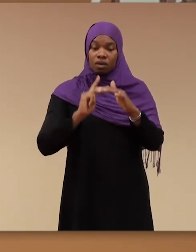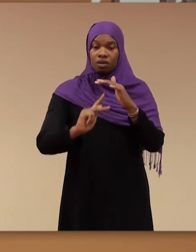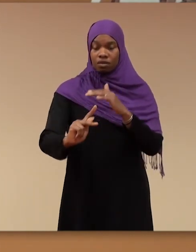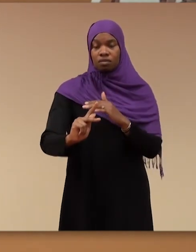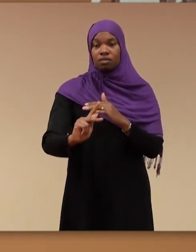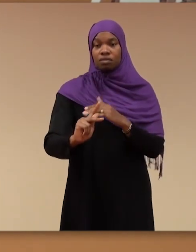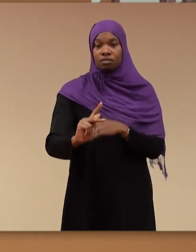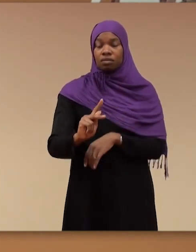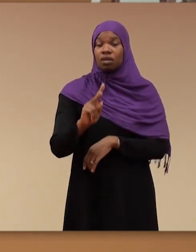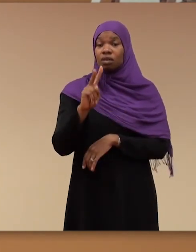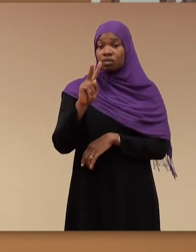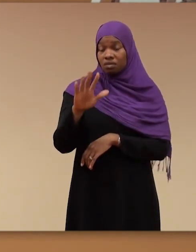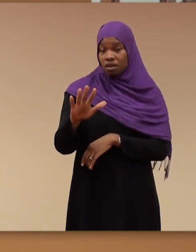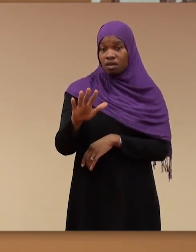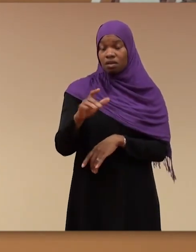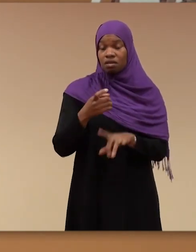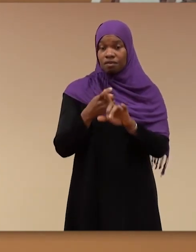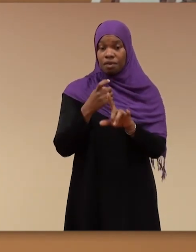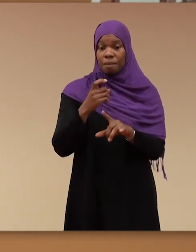and